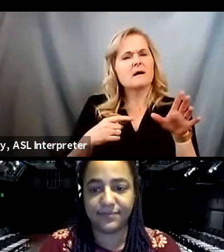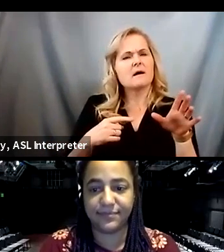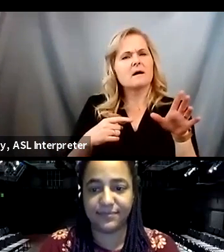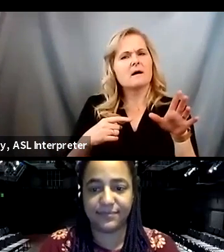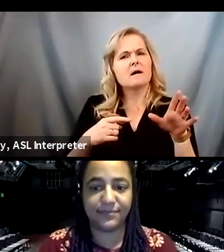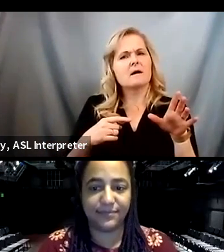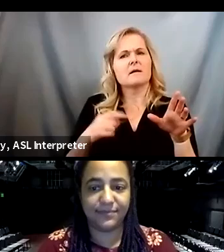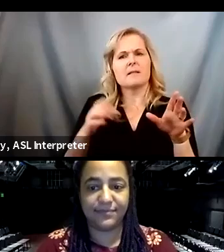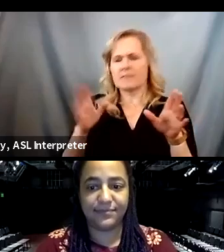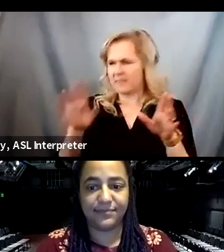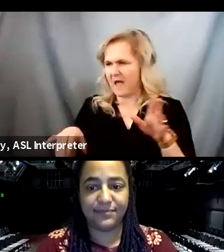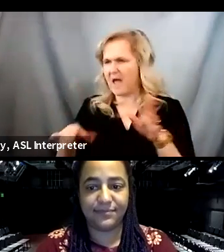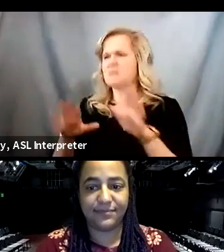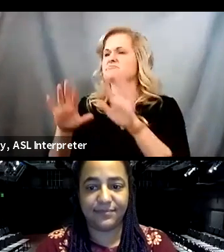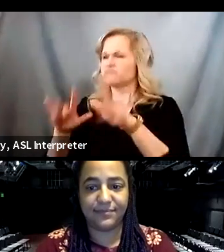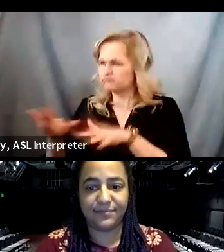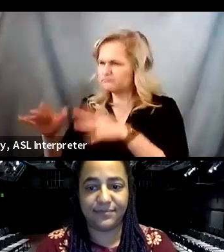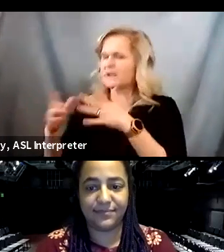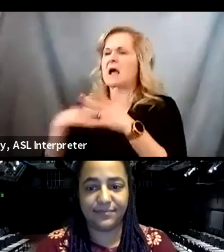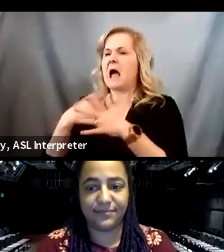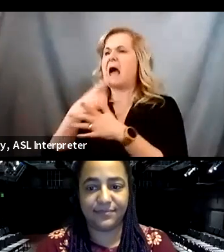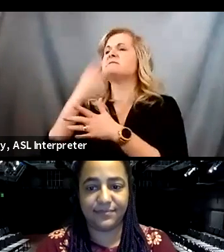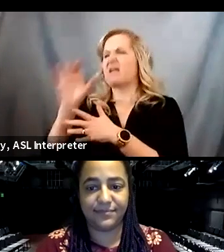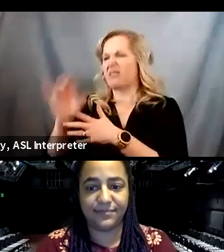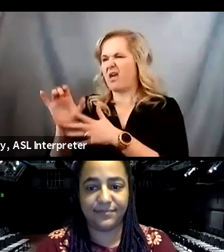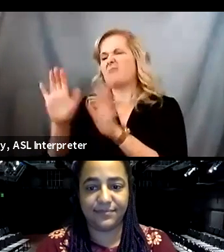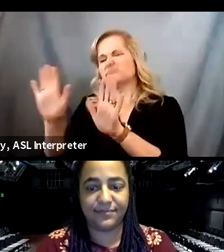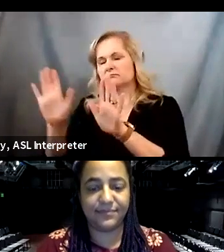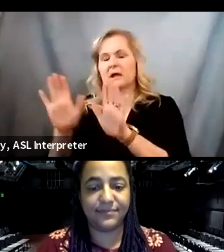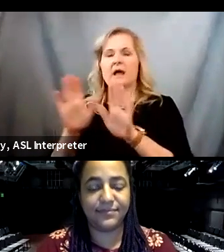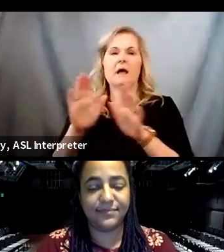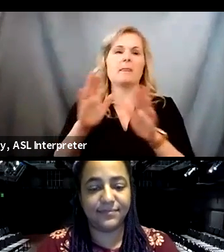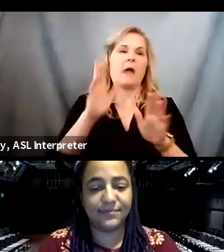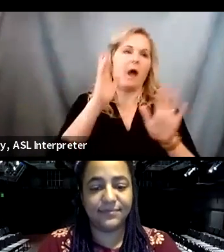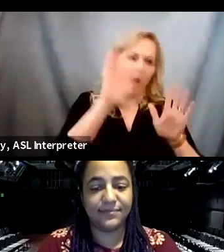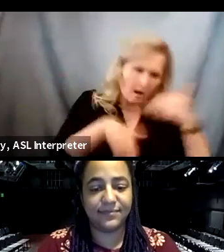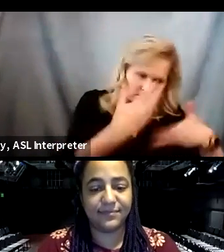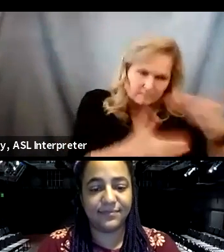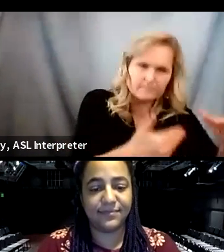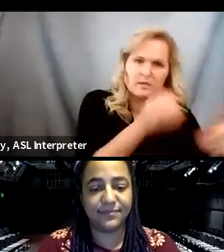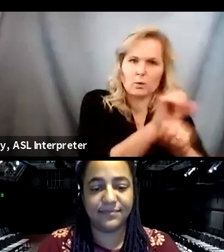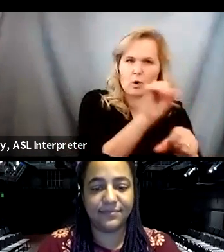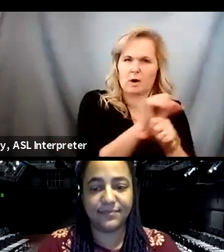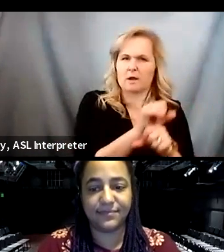onto the work, you know, I've said it and I, or was it you, me, I can't remember.